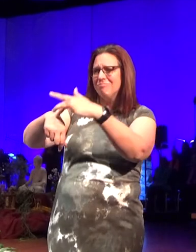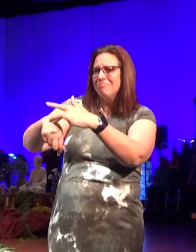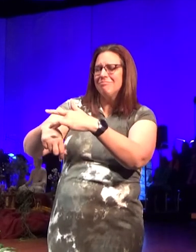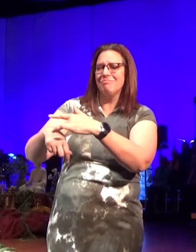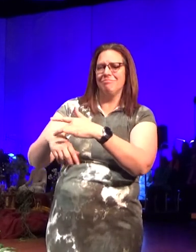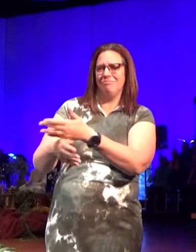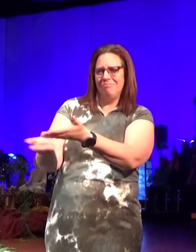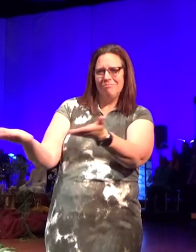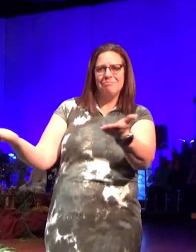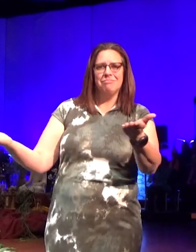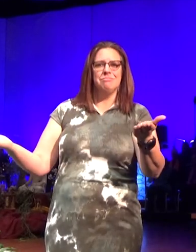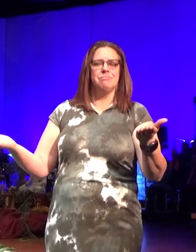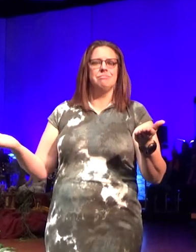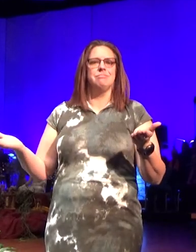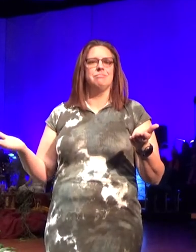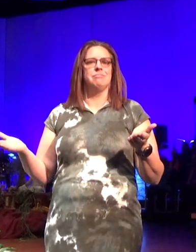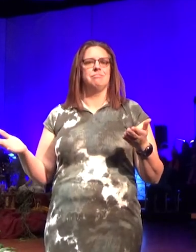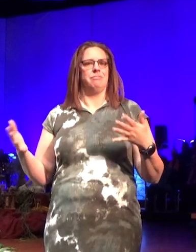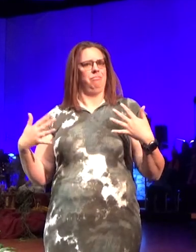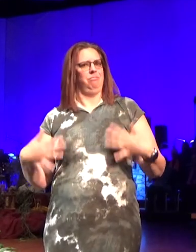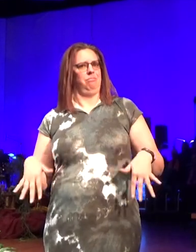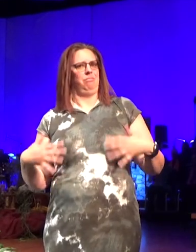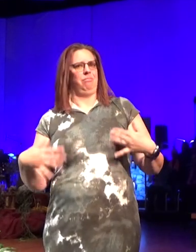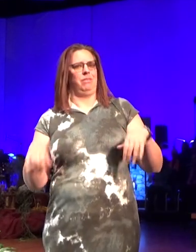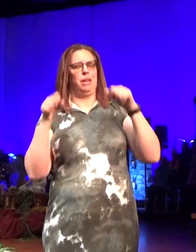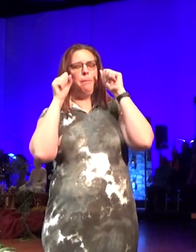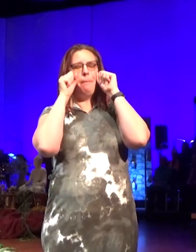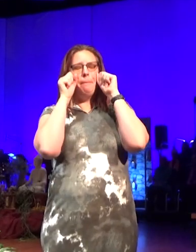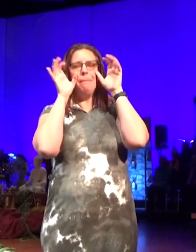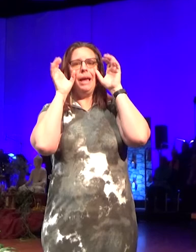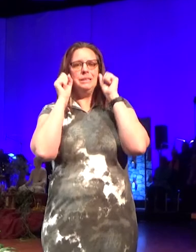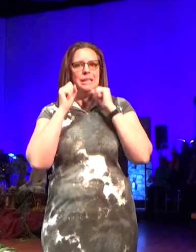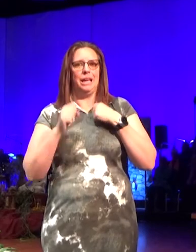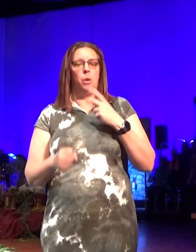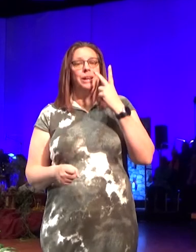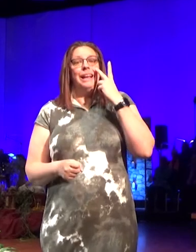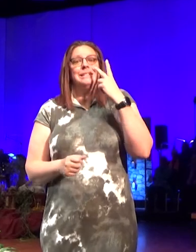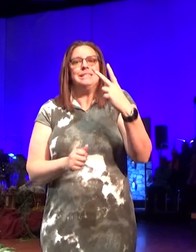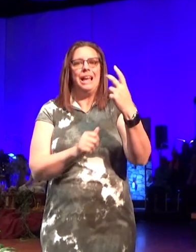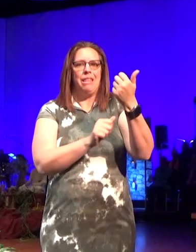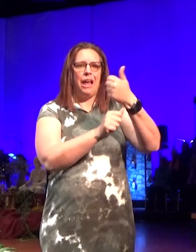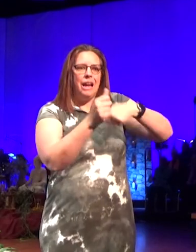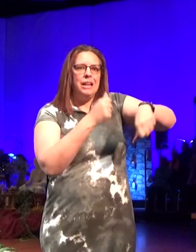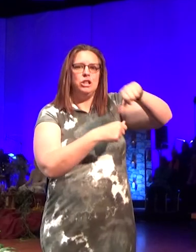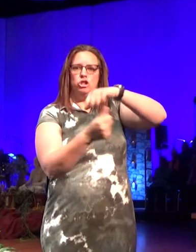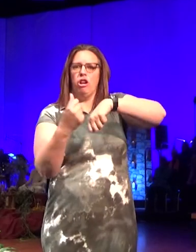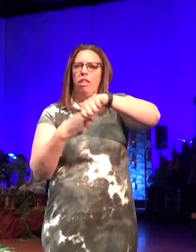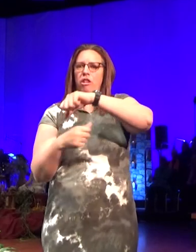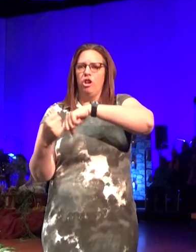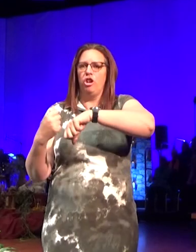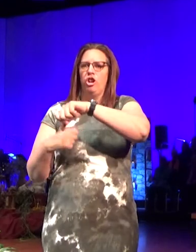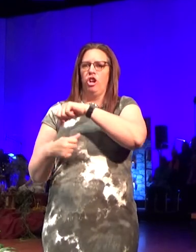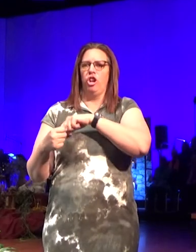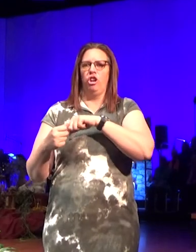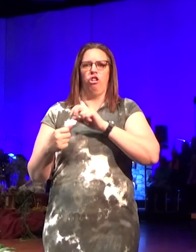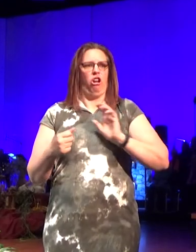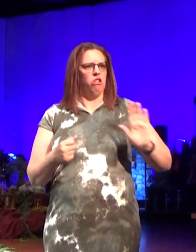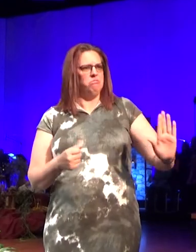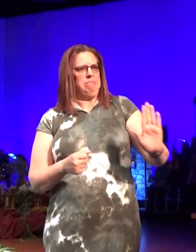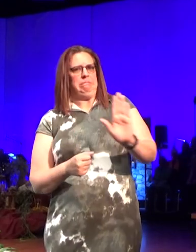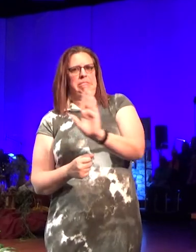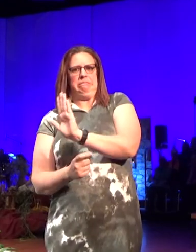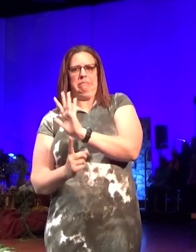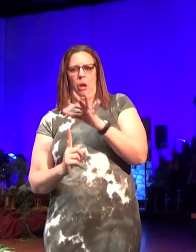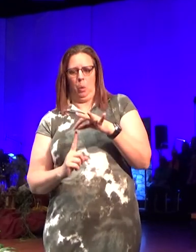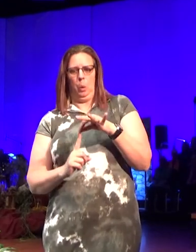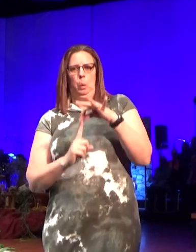And how amazing that we get to celebrate that within each other. All those unique qualities that makes each and every